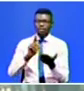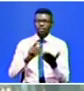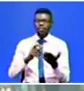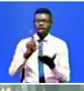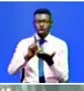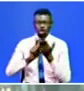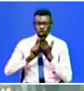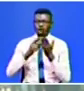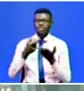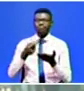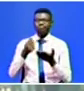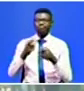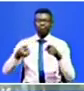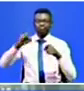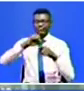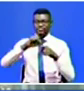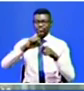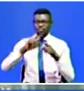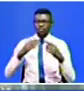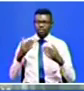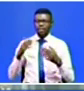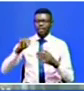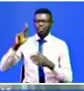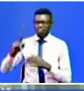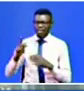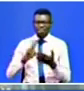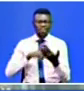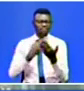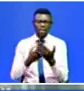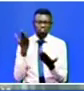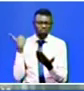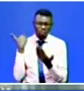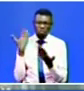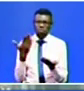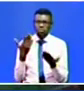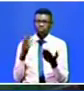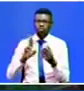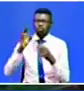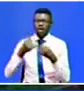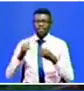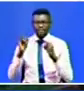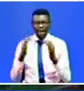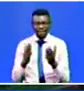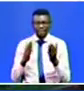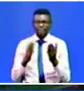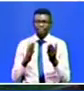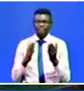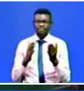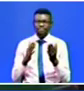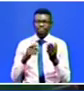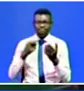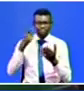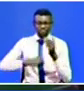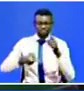numbers required to overturn President Kenyatta's reservations of their earlier attempt to retain the limits on interest rates